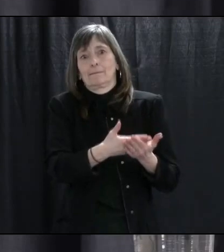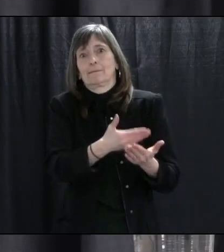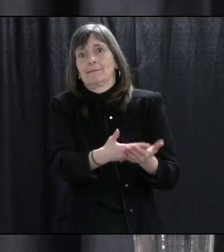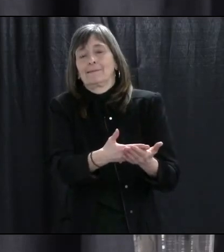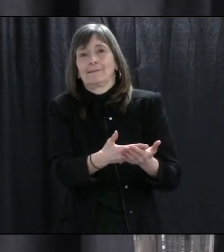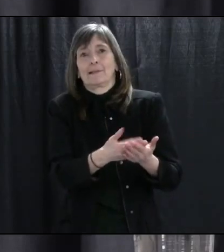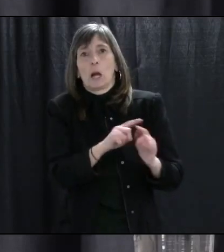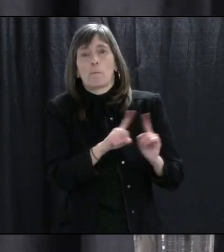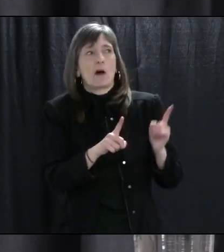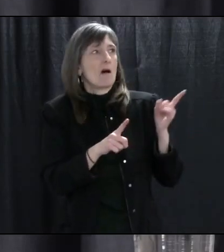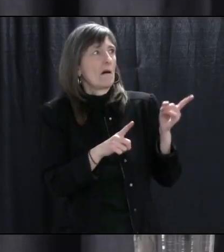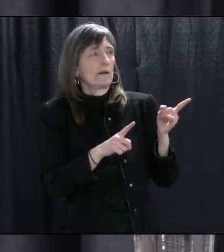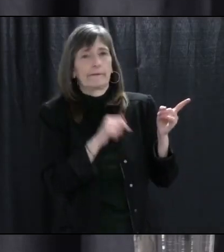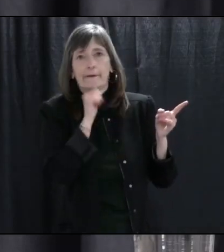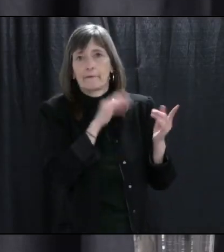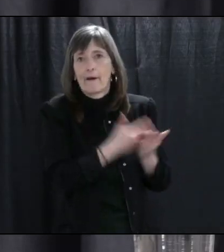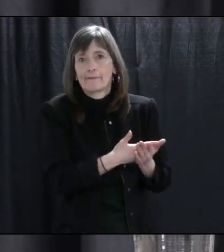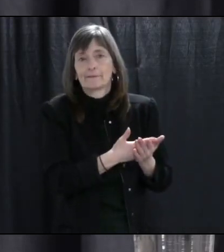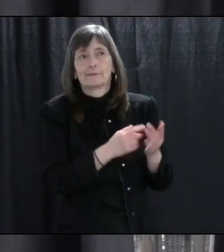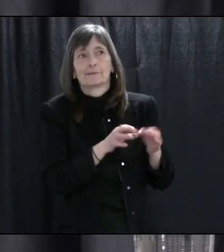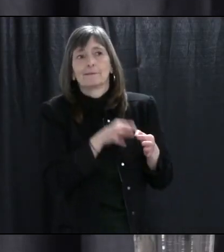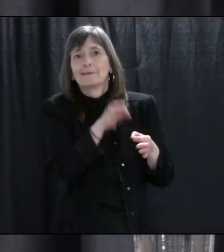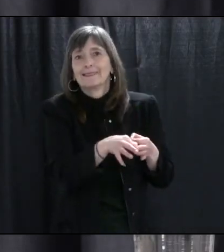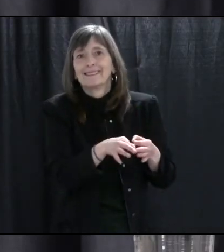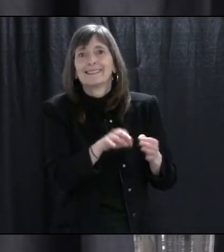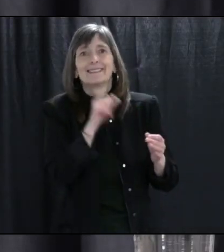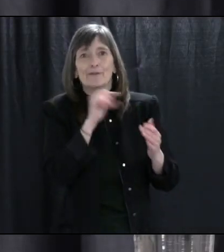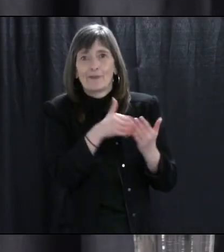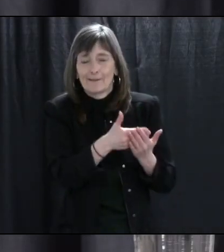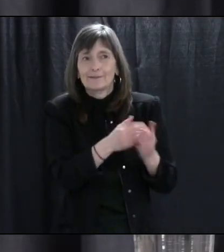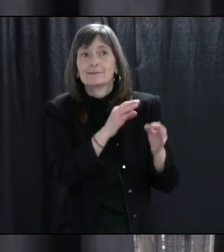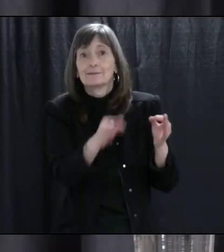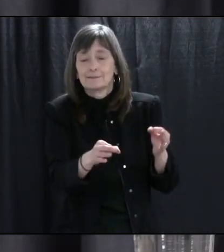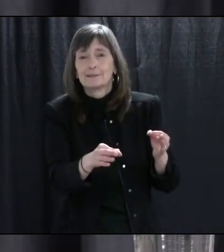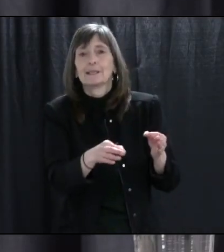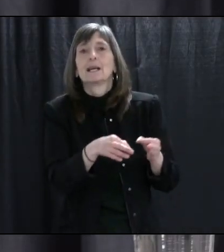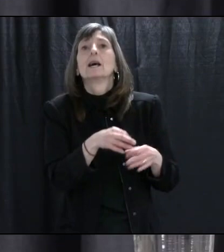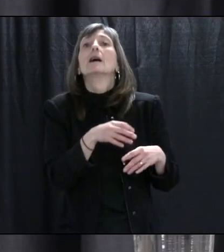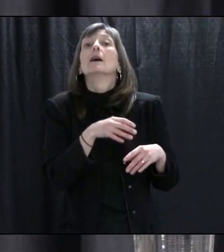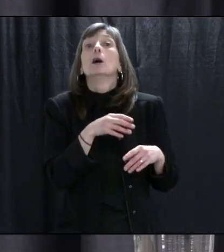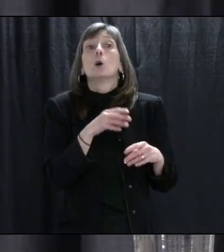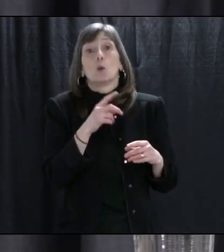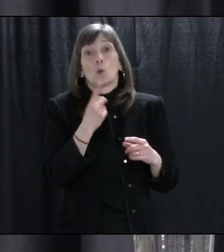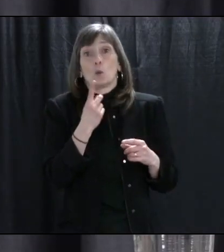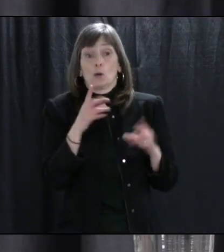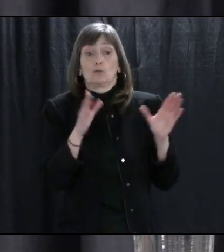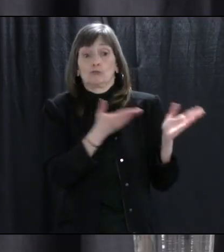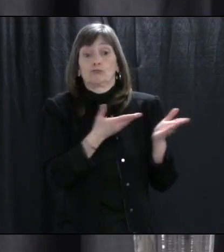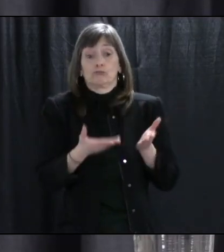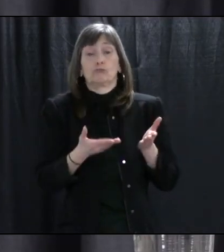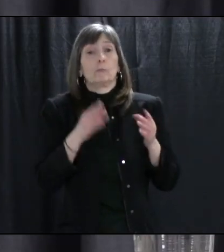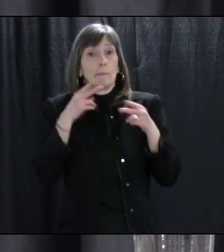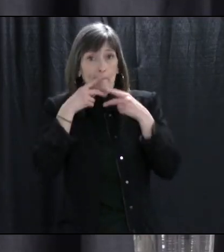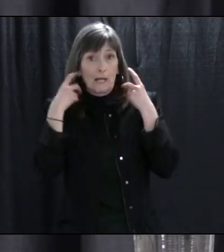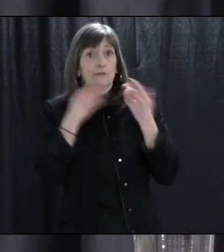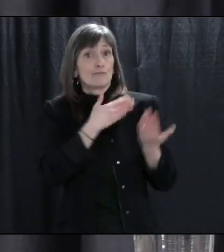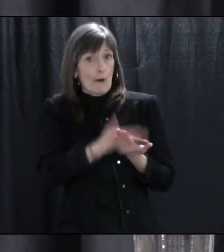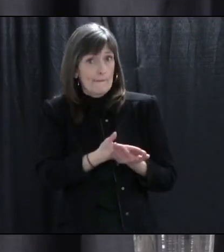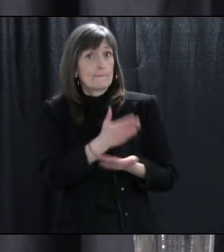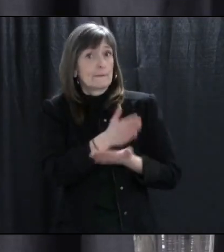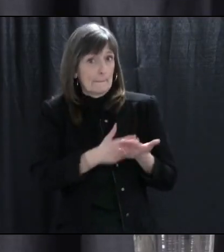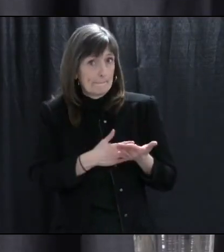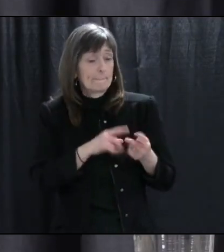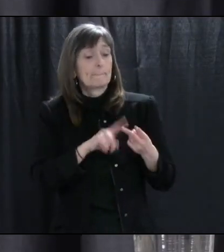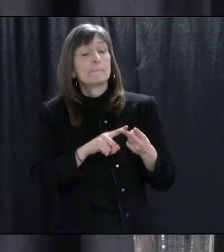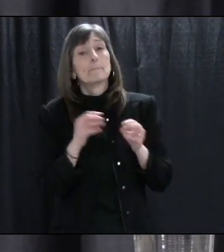the demand across the globe. We have had a delivery of masks. We are expecting some more. I